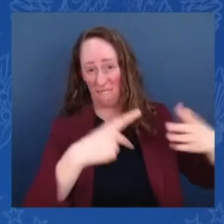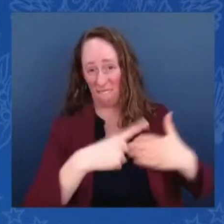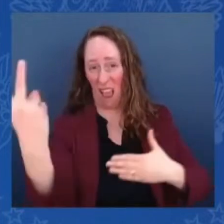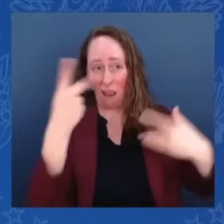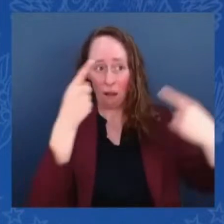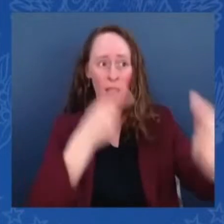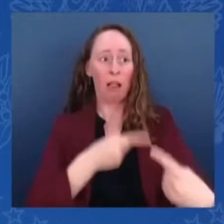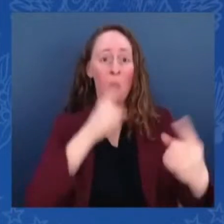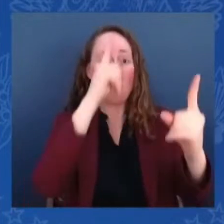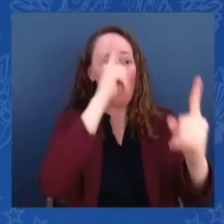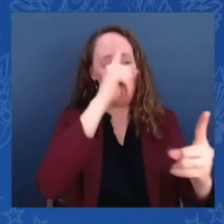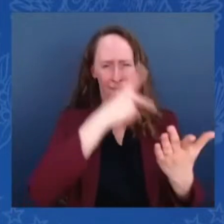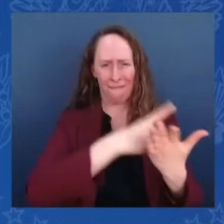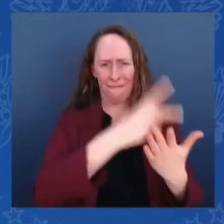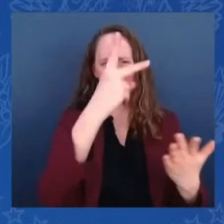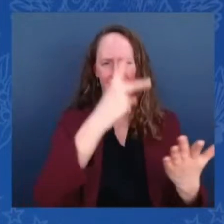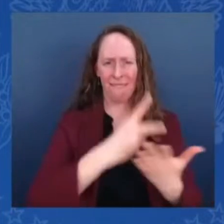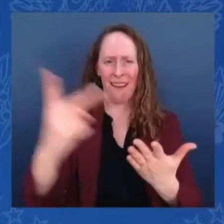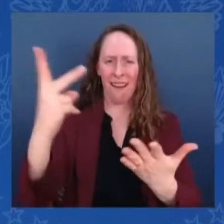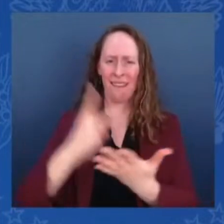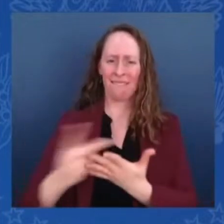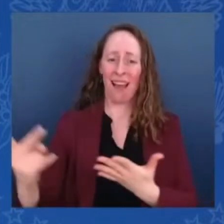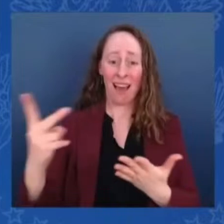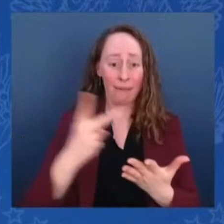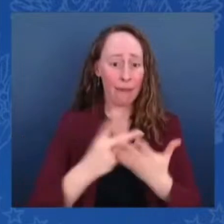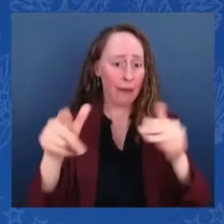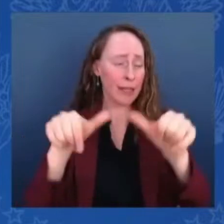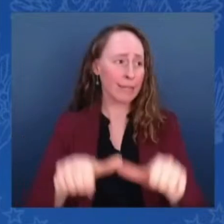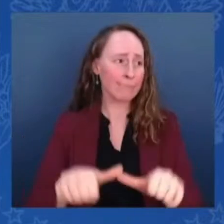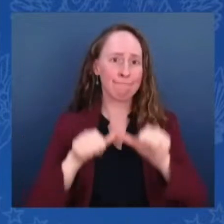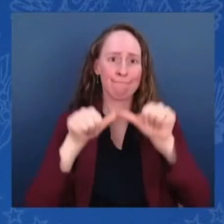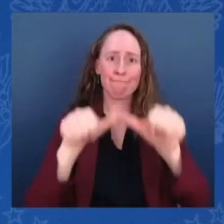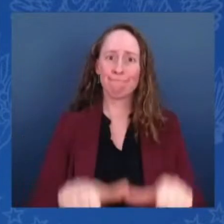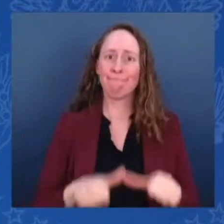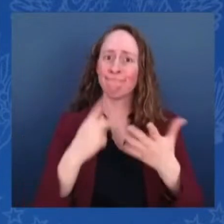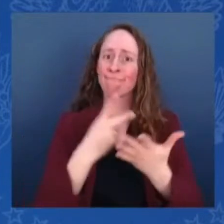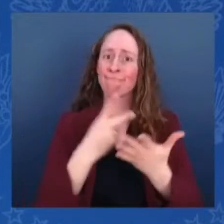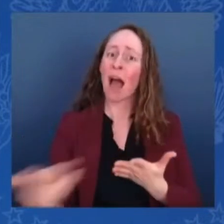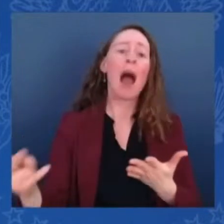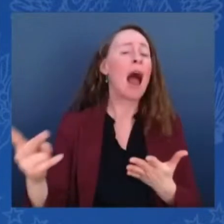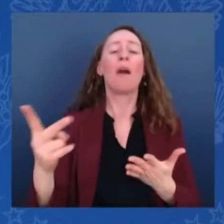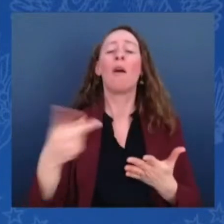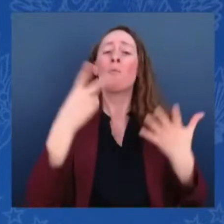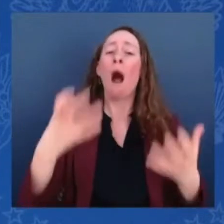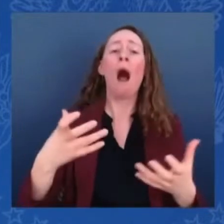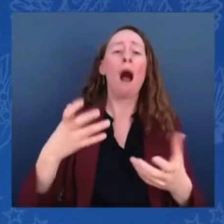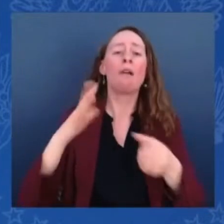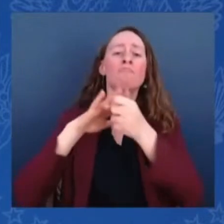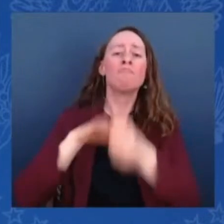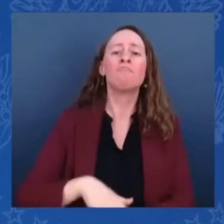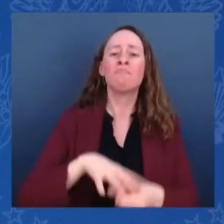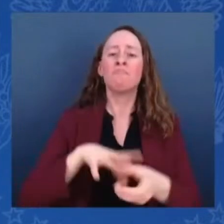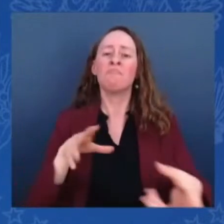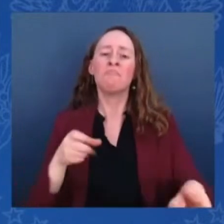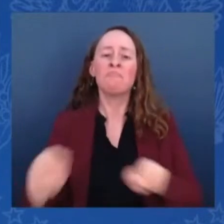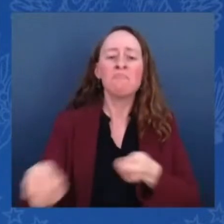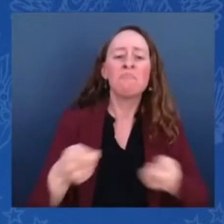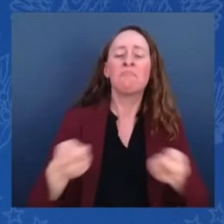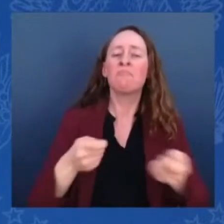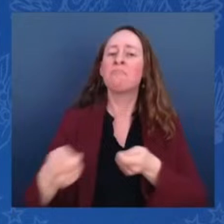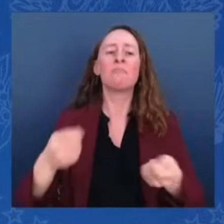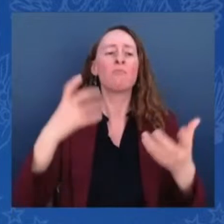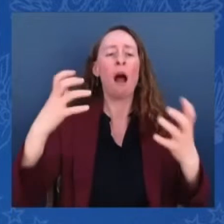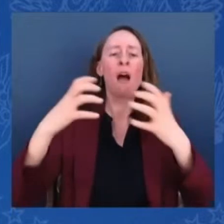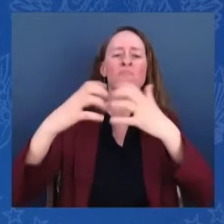He has failed thus far to subjugate Ukraine, failed to break the unity of NATO, and failed to make